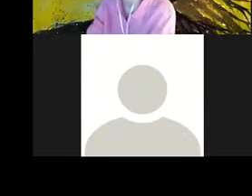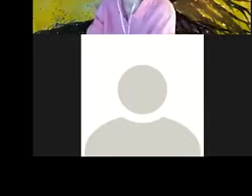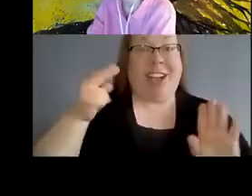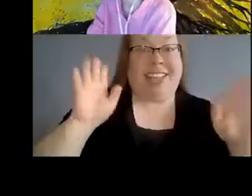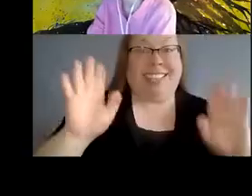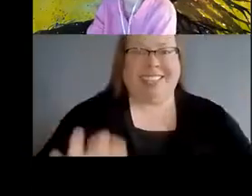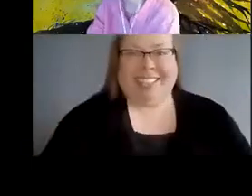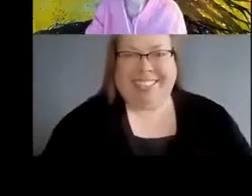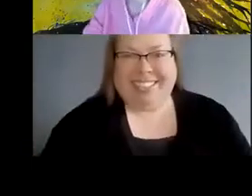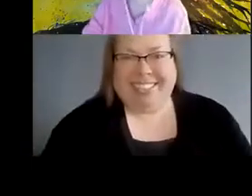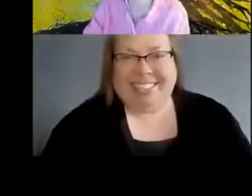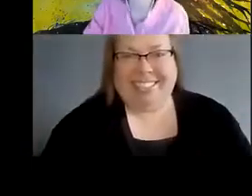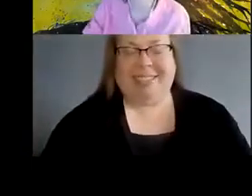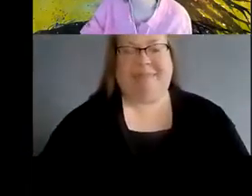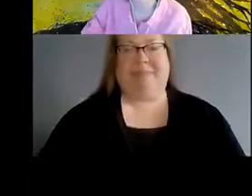I'm Sarah.